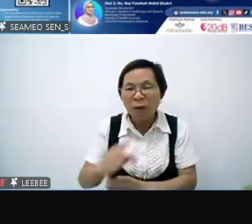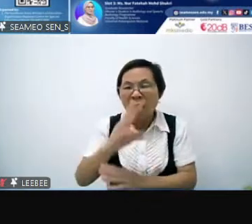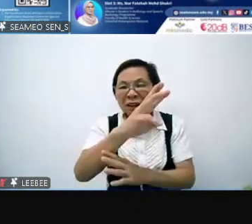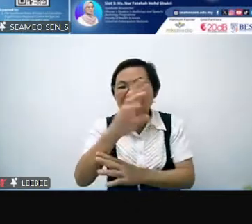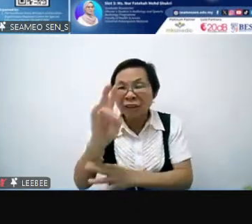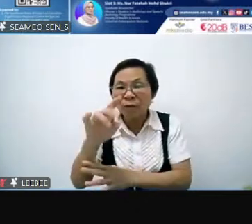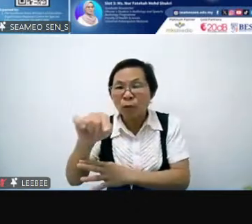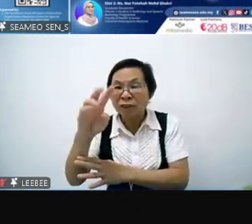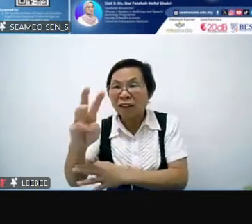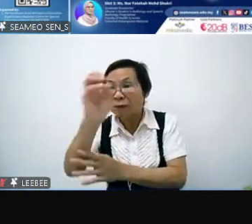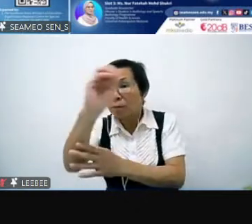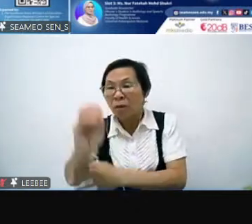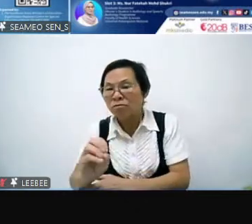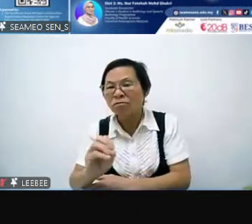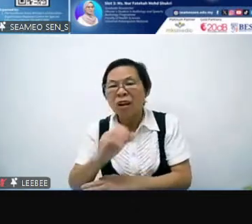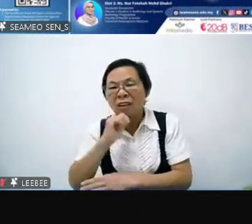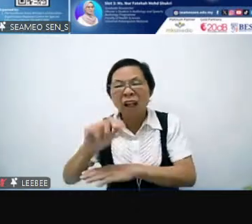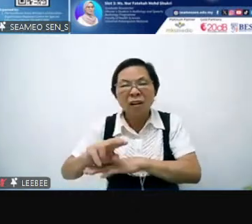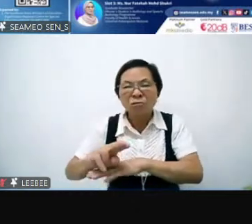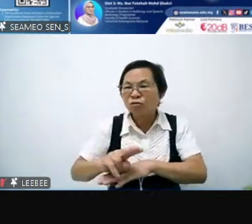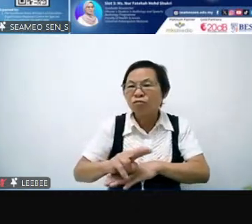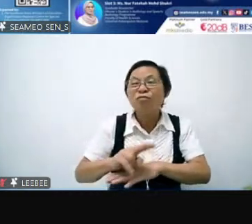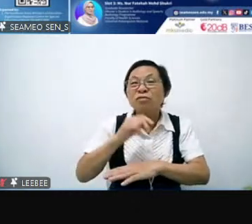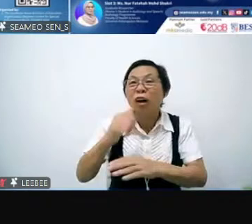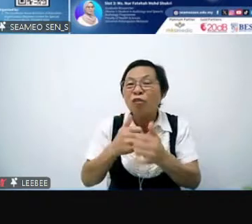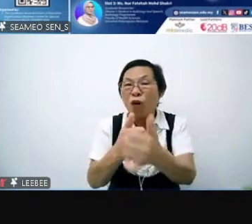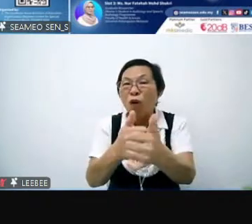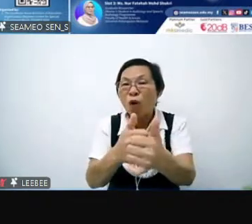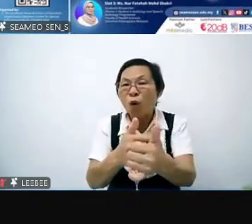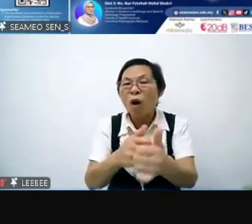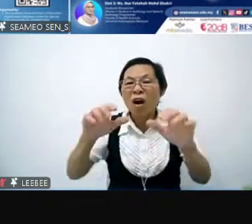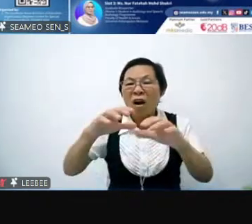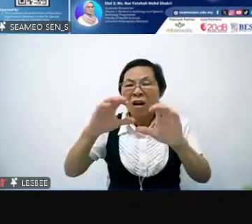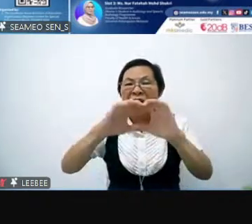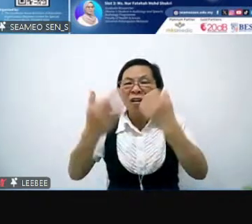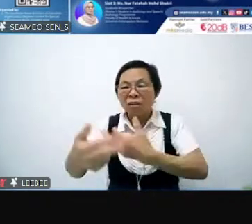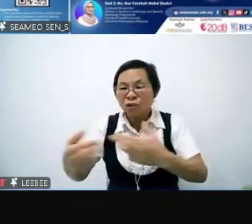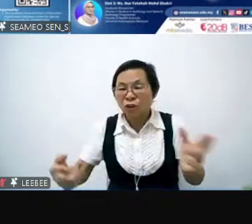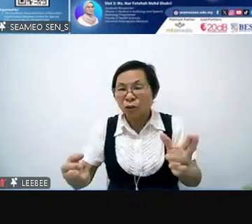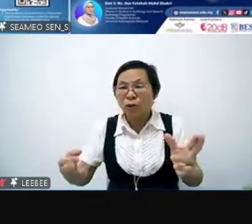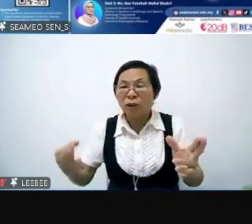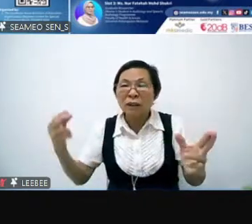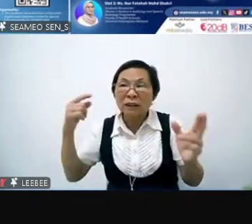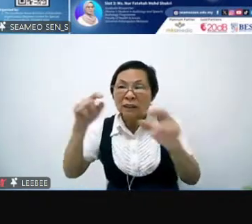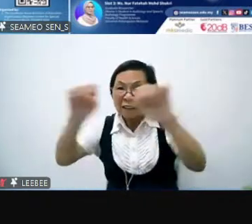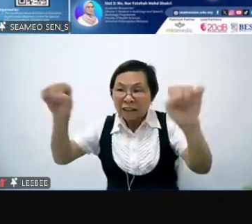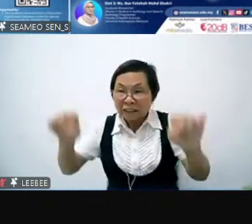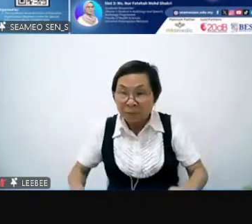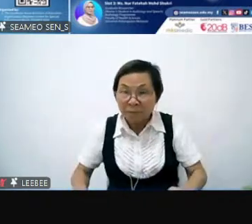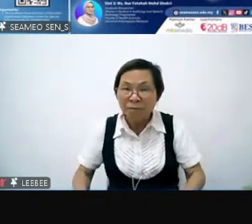67.6% reported no implementation of classroom sound distribution systems like TILO.